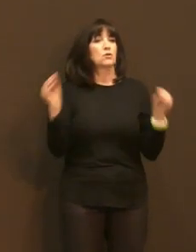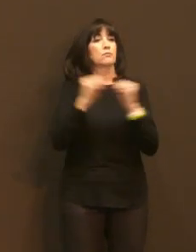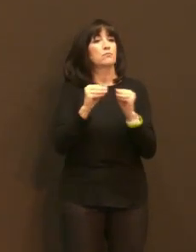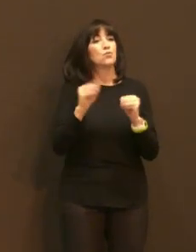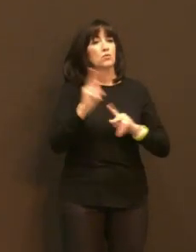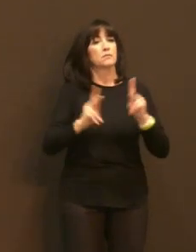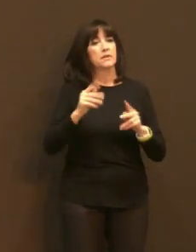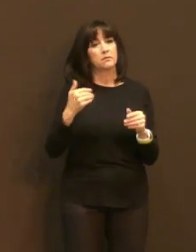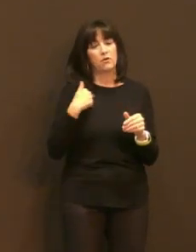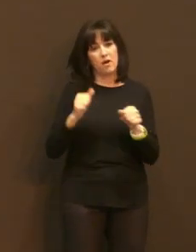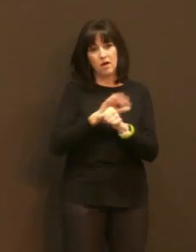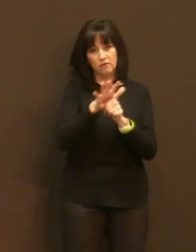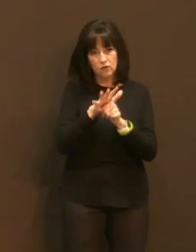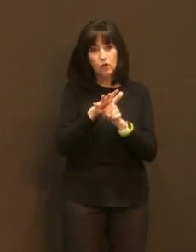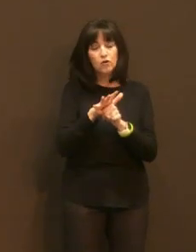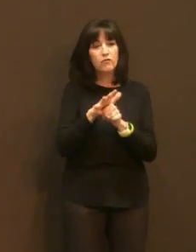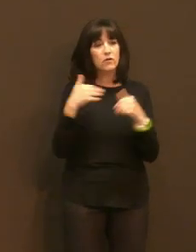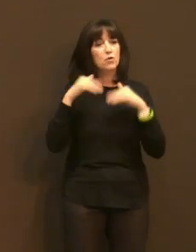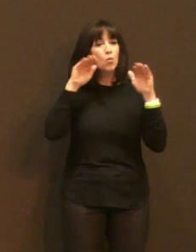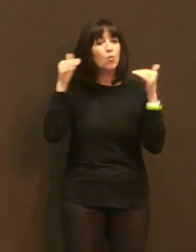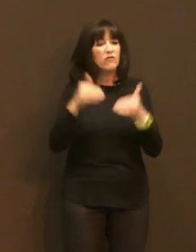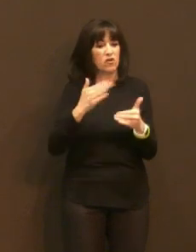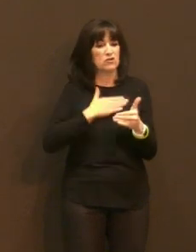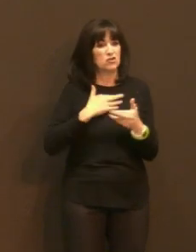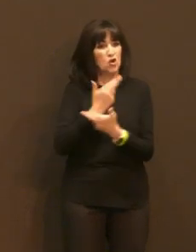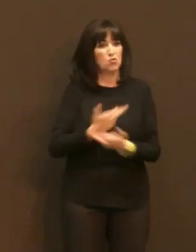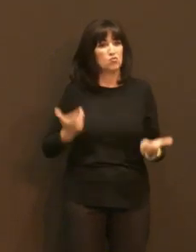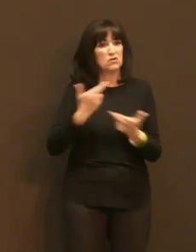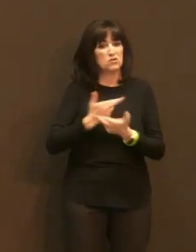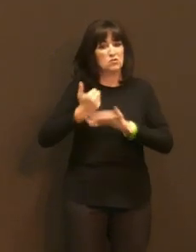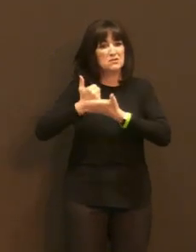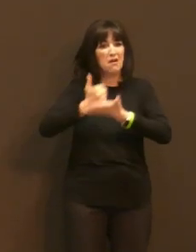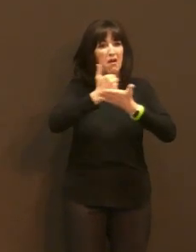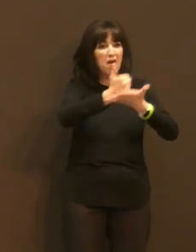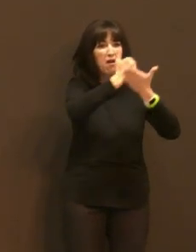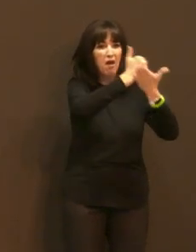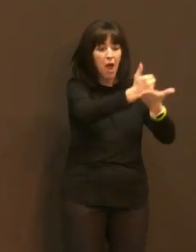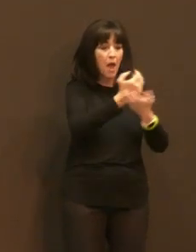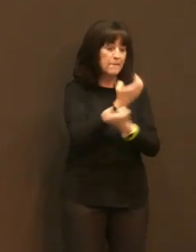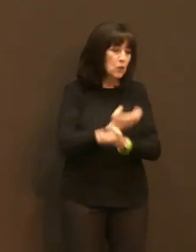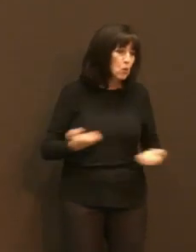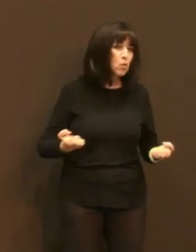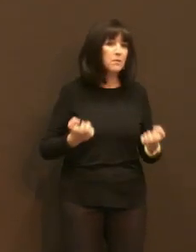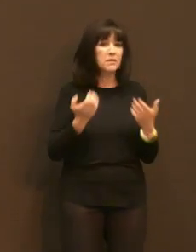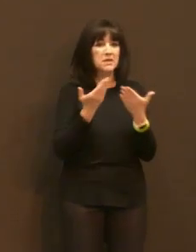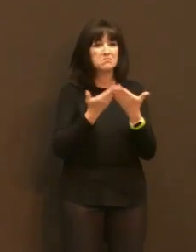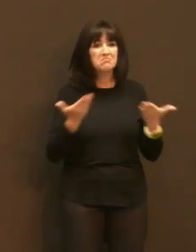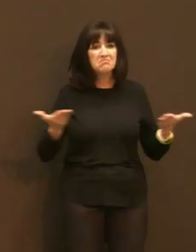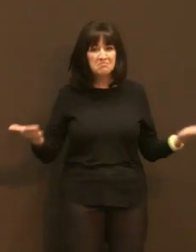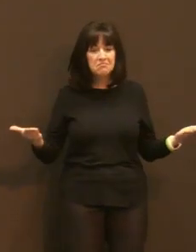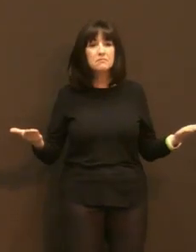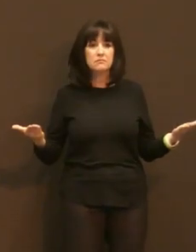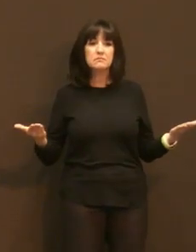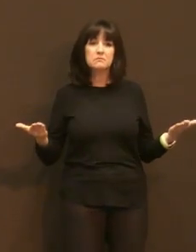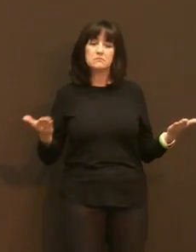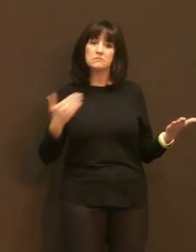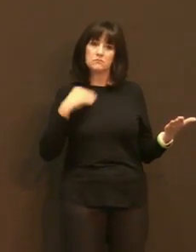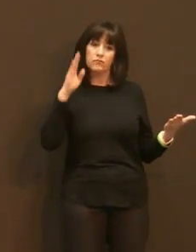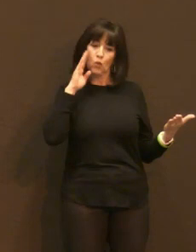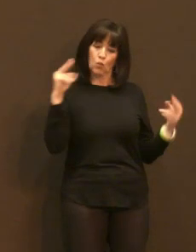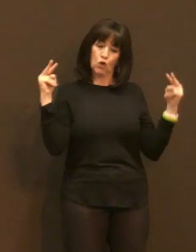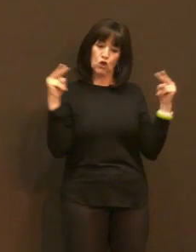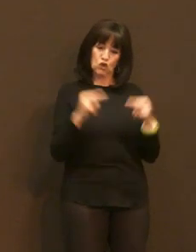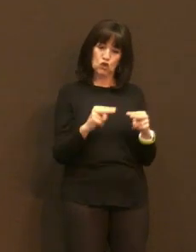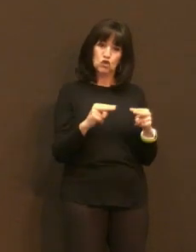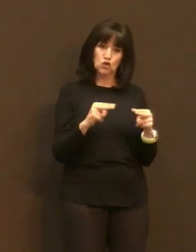same page and could shift resources around or patients around as much as needed. And then we'll continue to look at some of those outreaches.